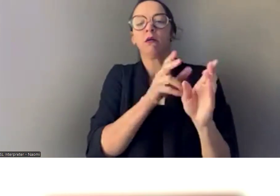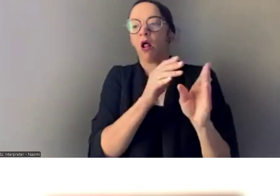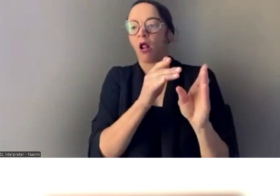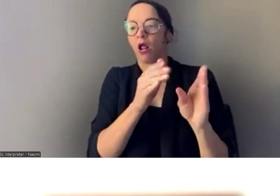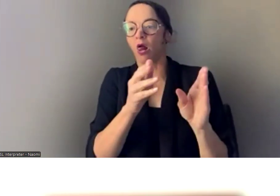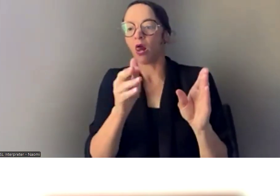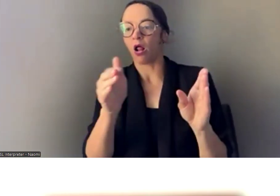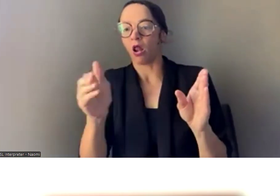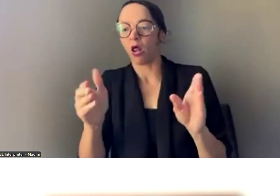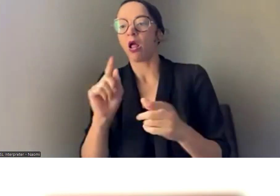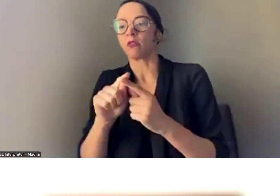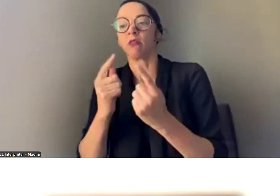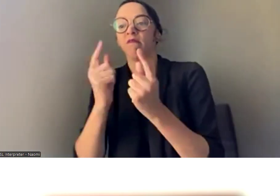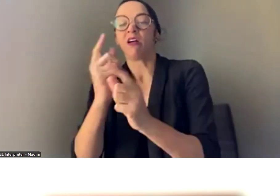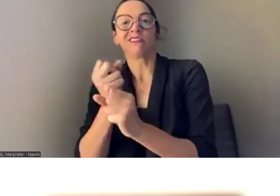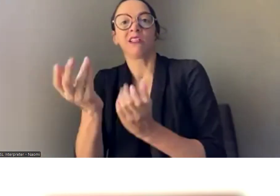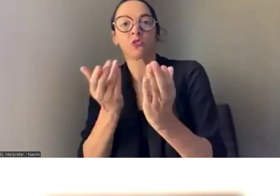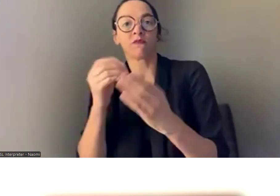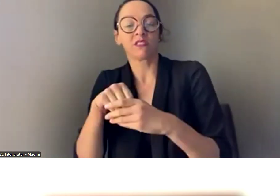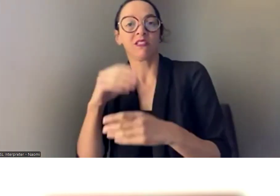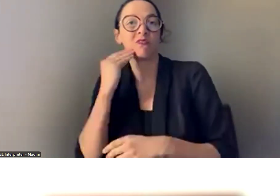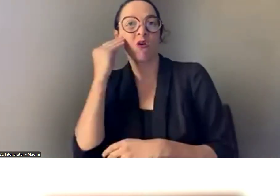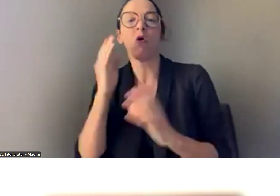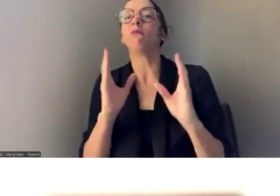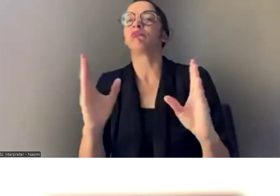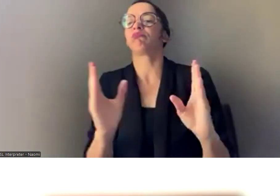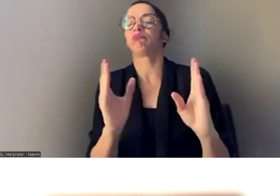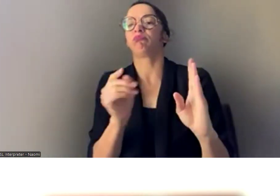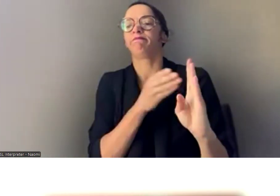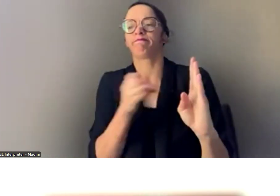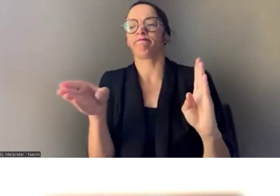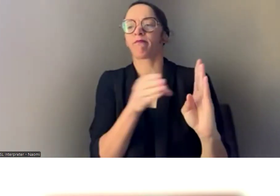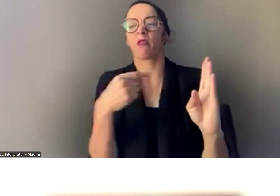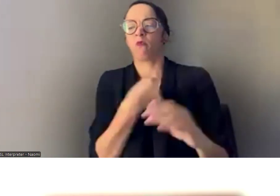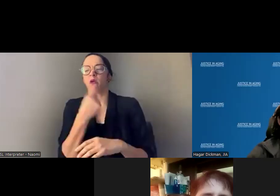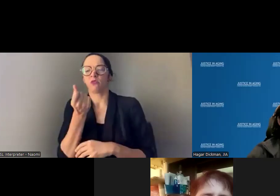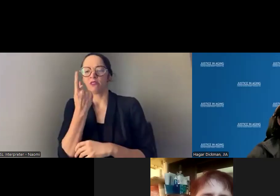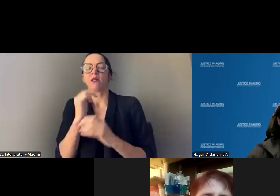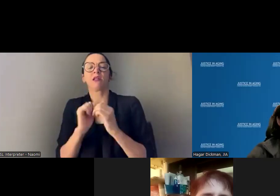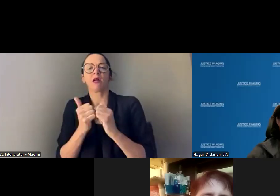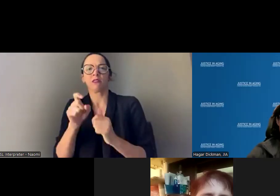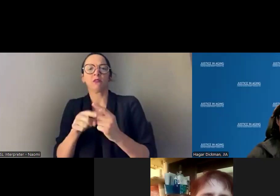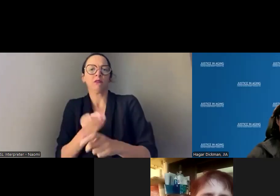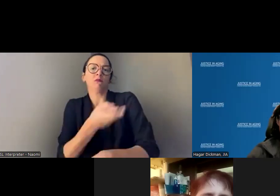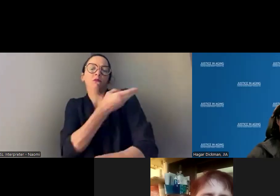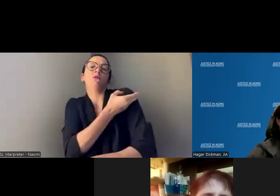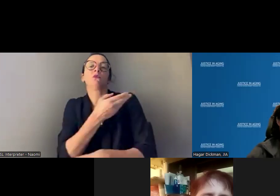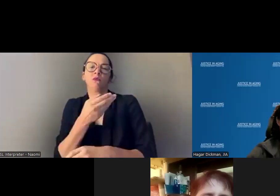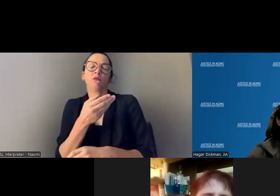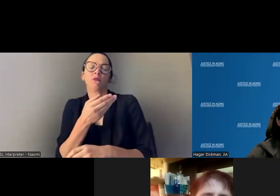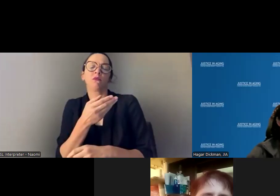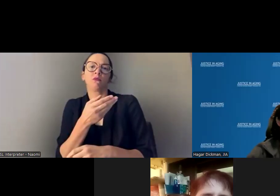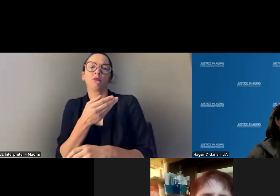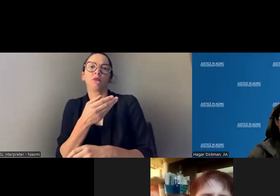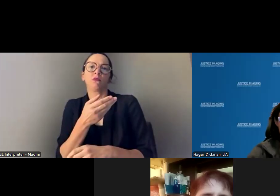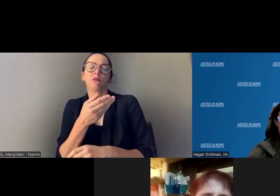we need to understand in order to improve quality of services, because that is just so disappointing to hear how long those